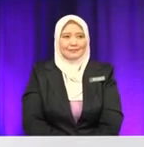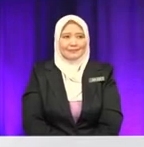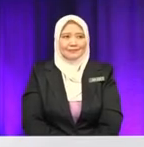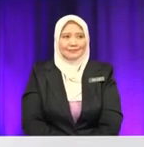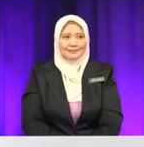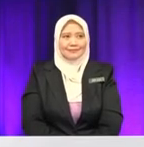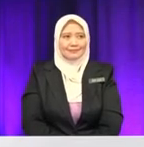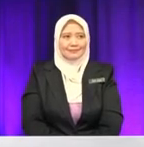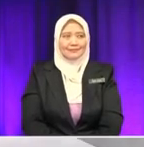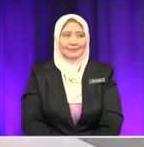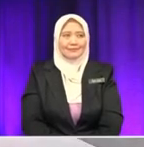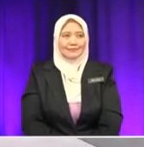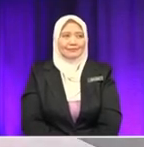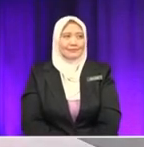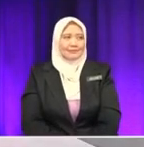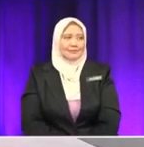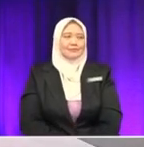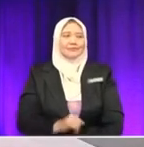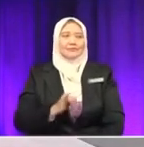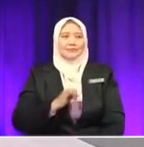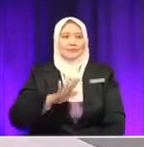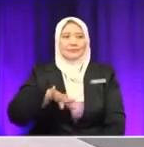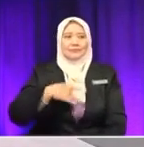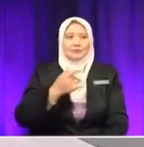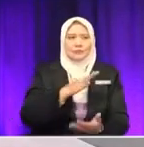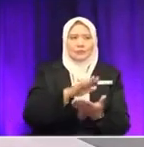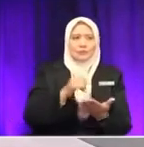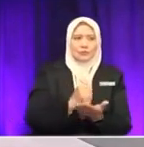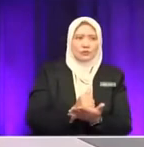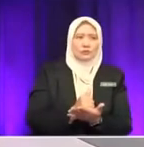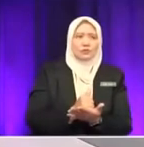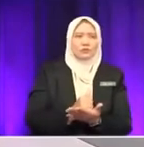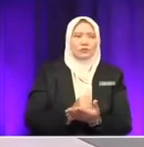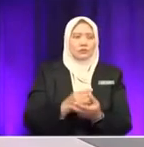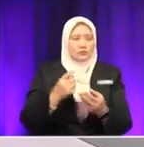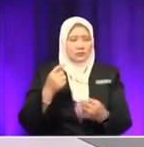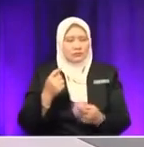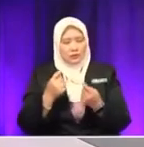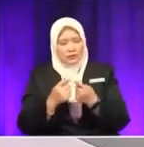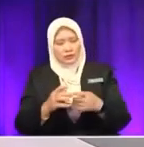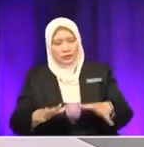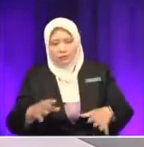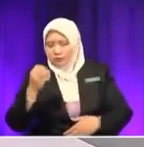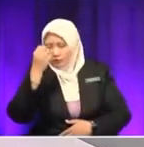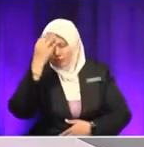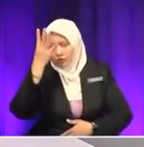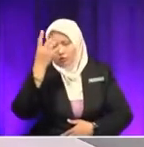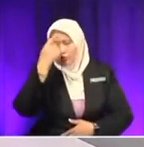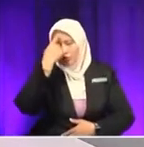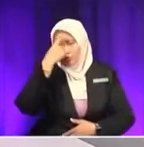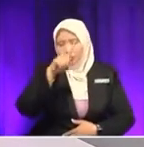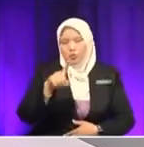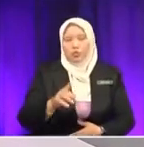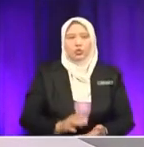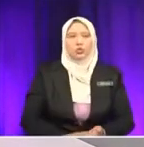Good job. All right. Okay, Tivia. All right, with that, I'm sure teacher, you know, madam has thoroughly explained to us the how to write the paragraph from V1